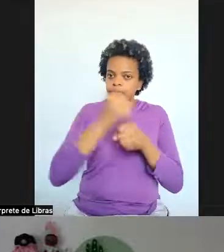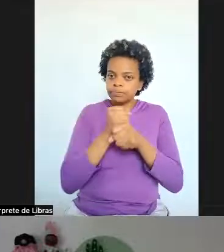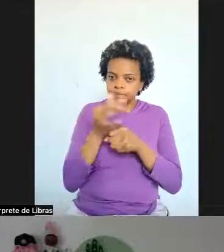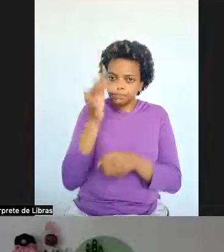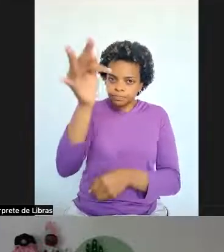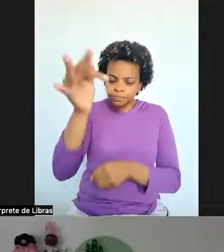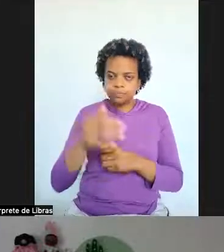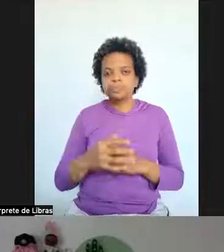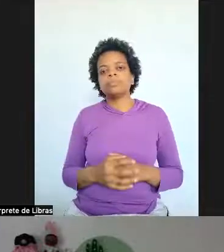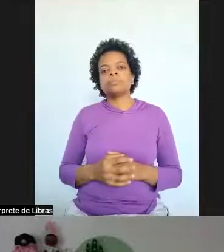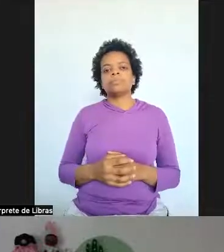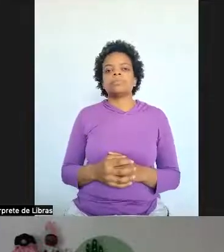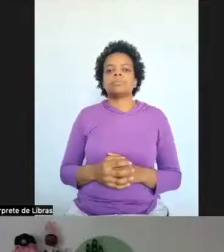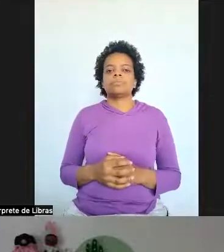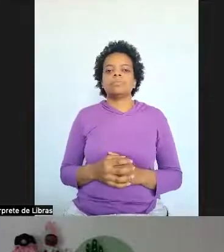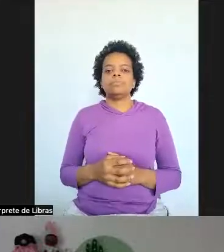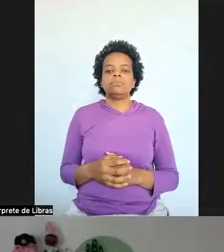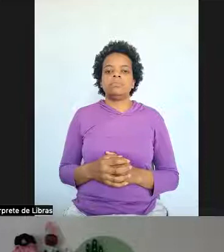decade.